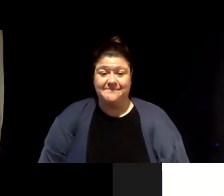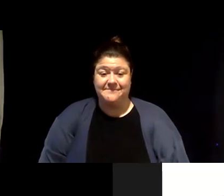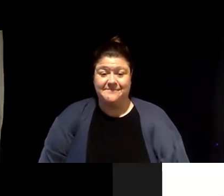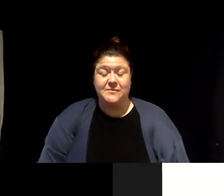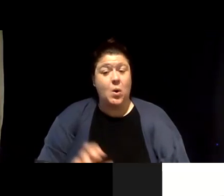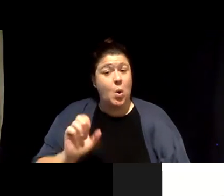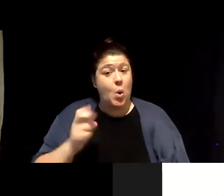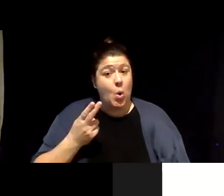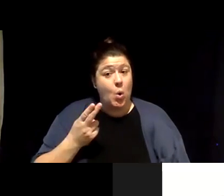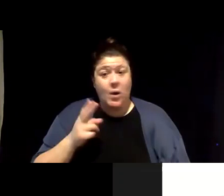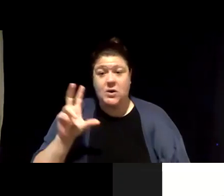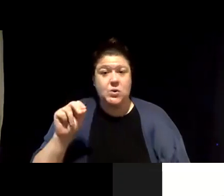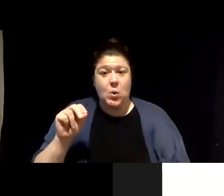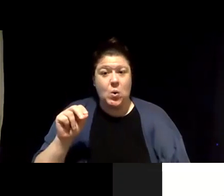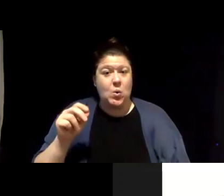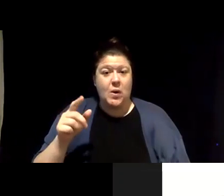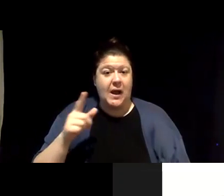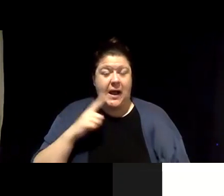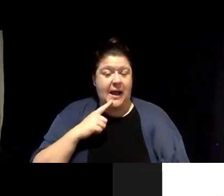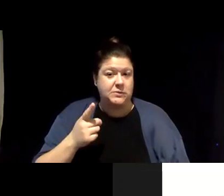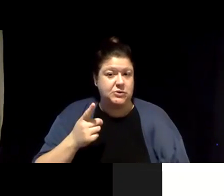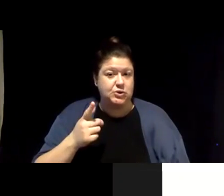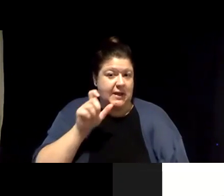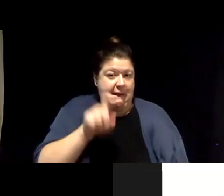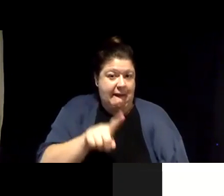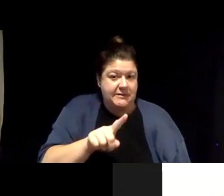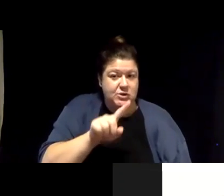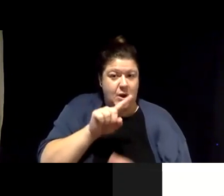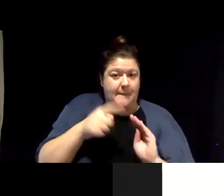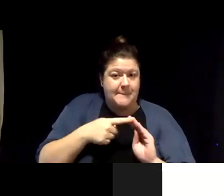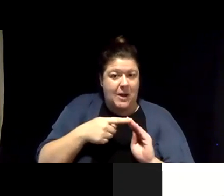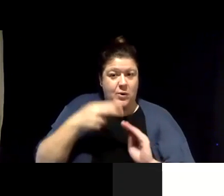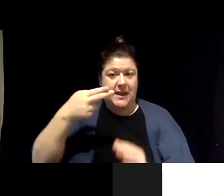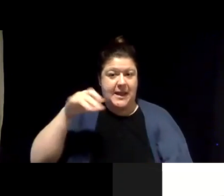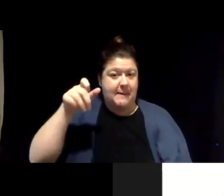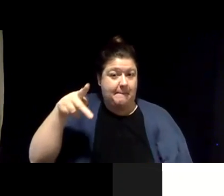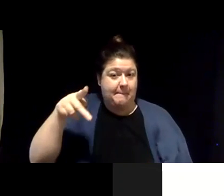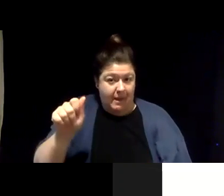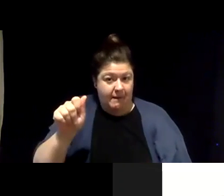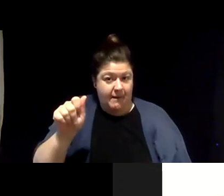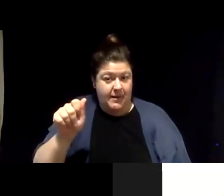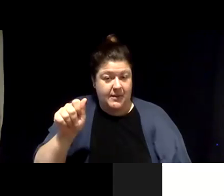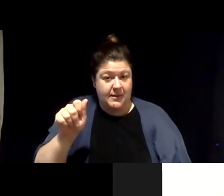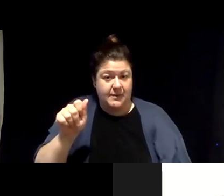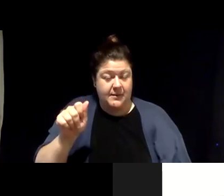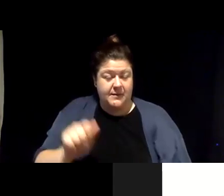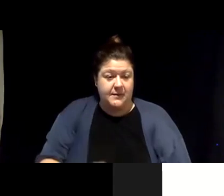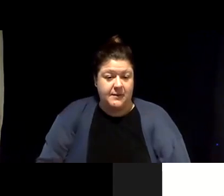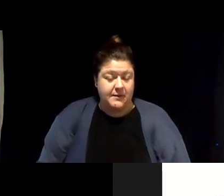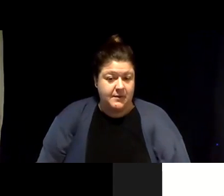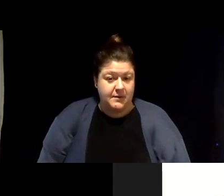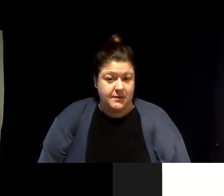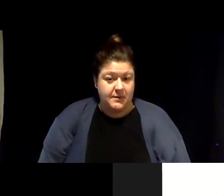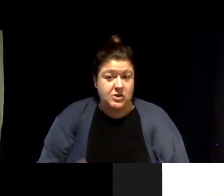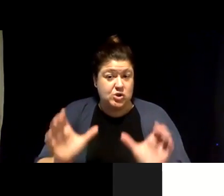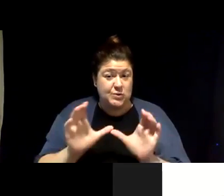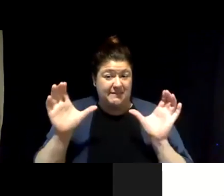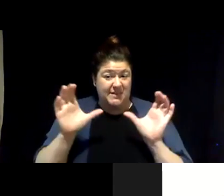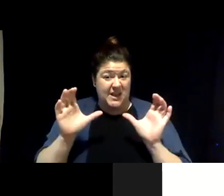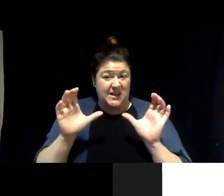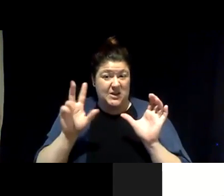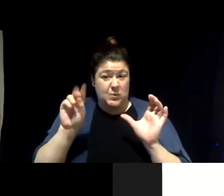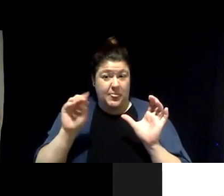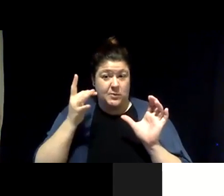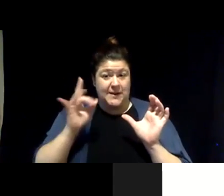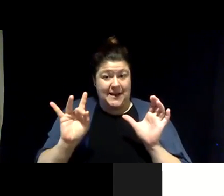Oh, no, I was just asked you about the HIPAA, like just a HIPAA certificate on 2018.